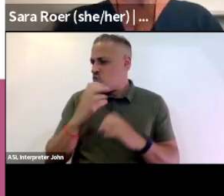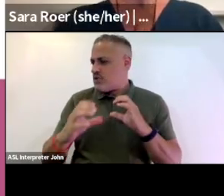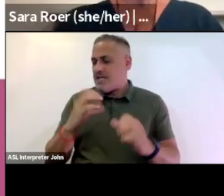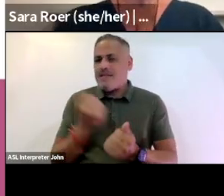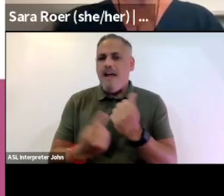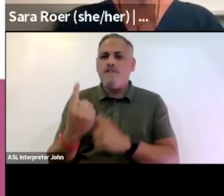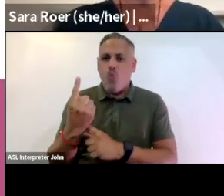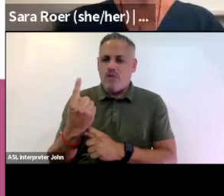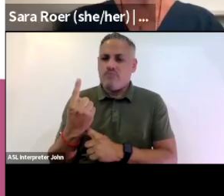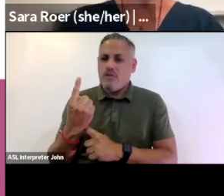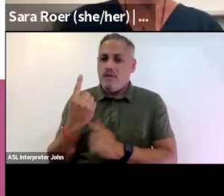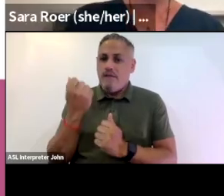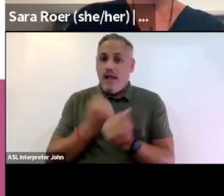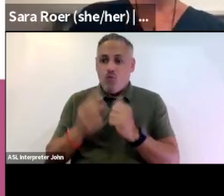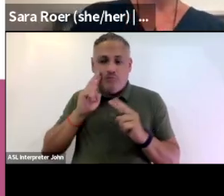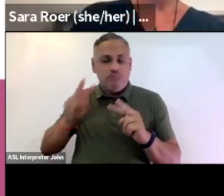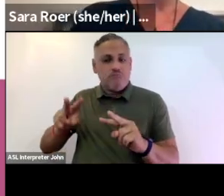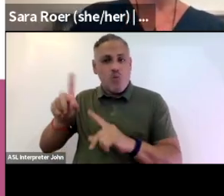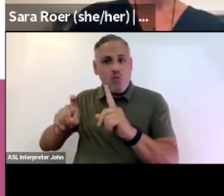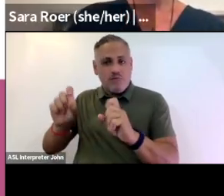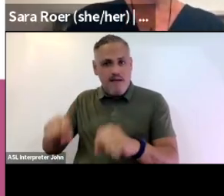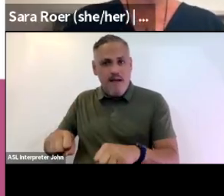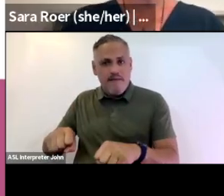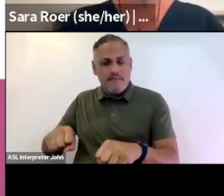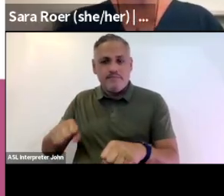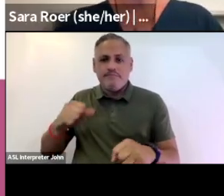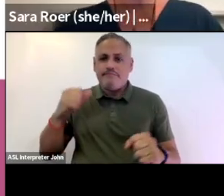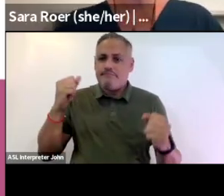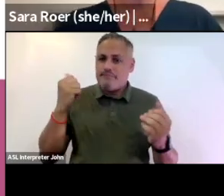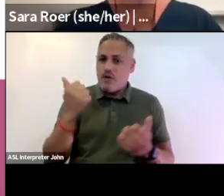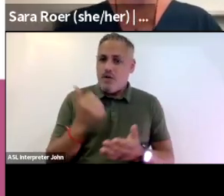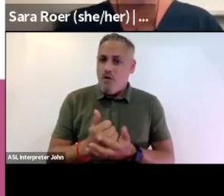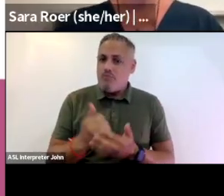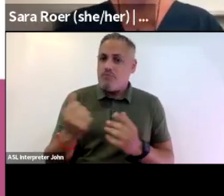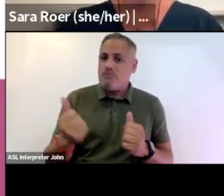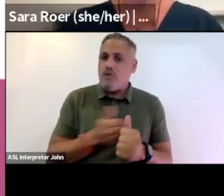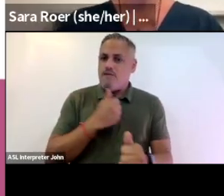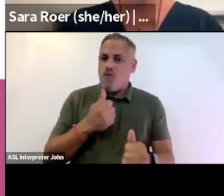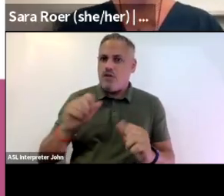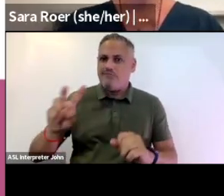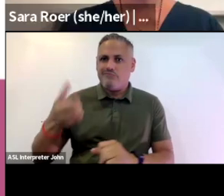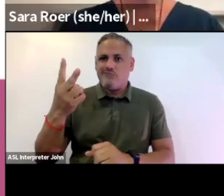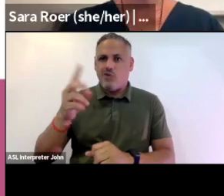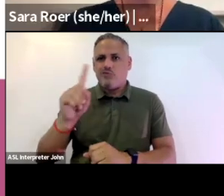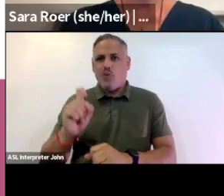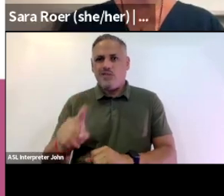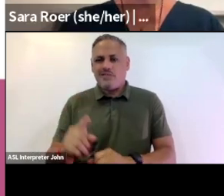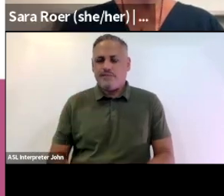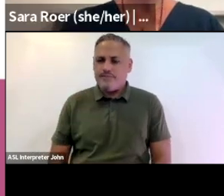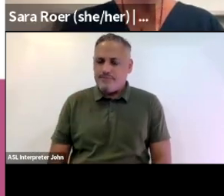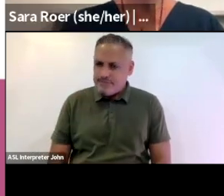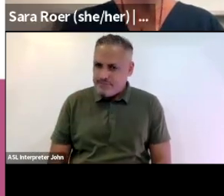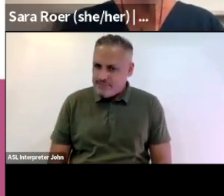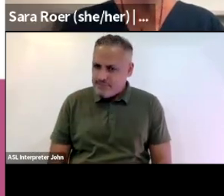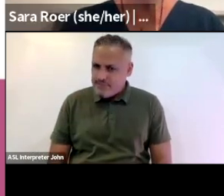everyone feature so that everyone can see the questions being generated and help to avoid duplication of those questions.